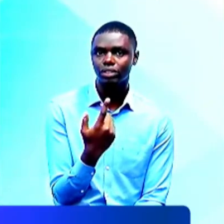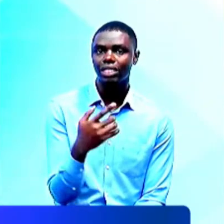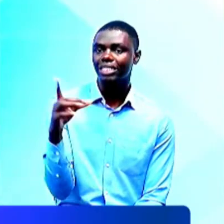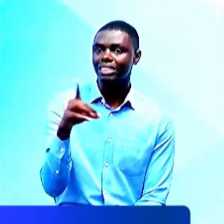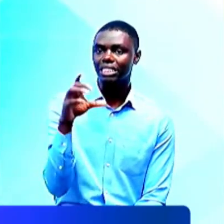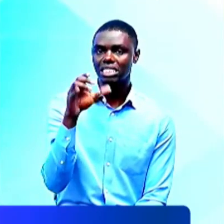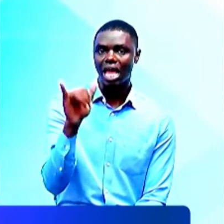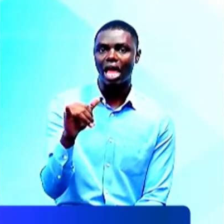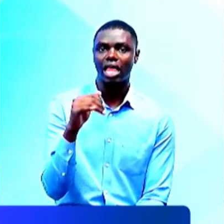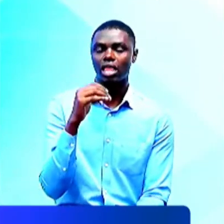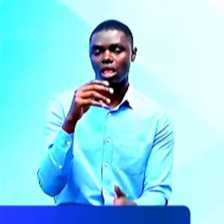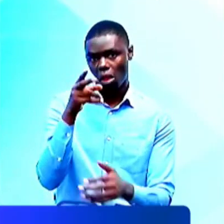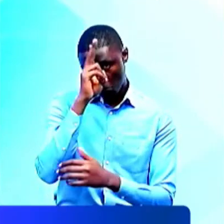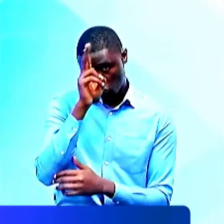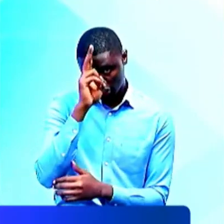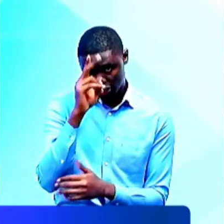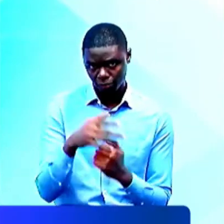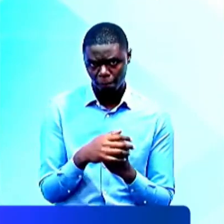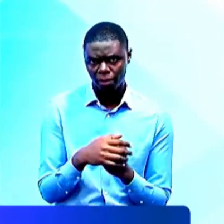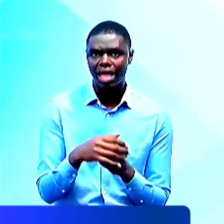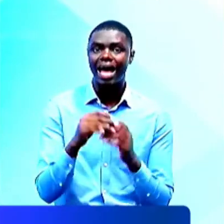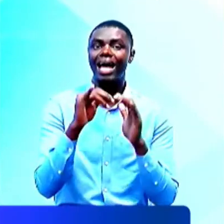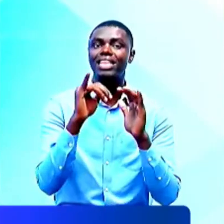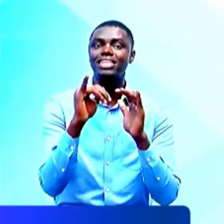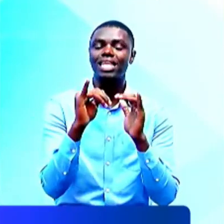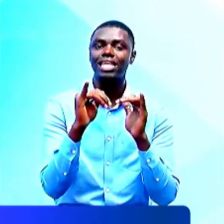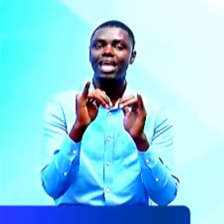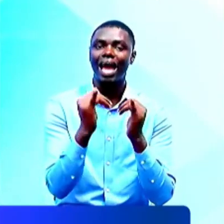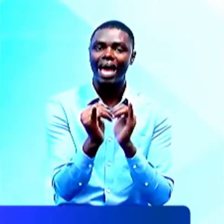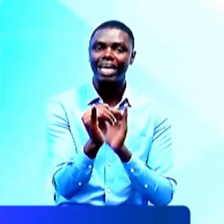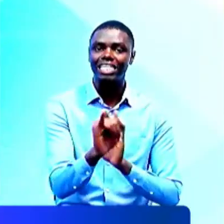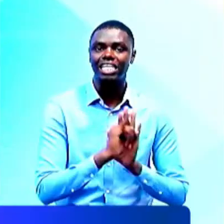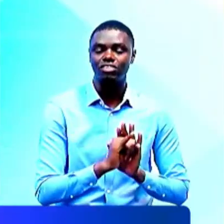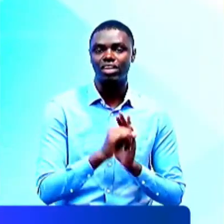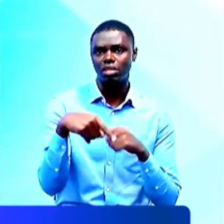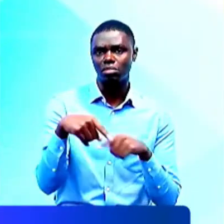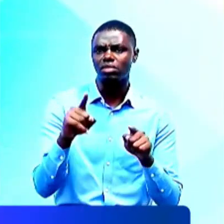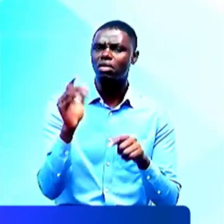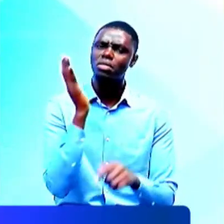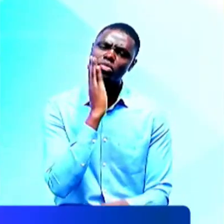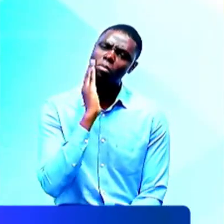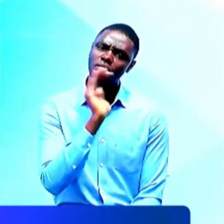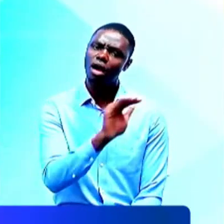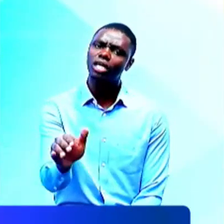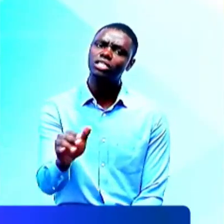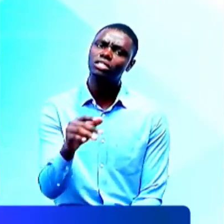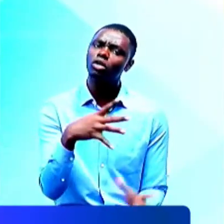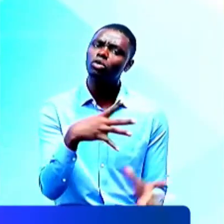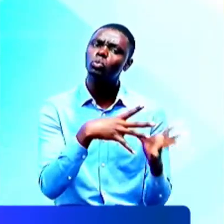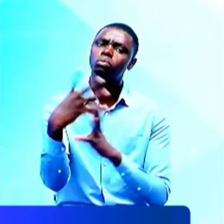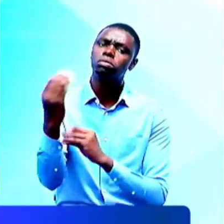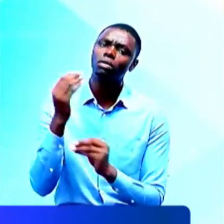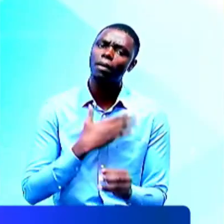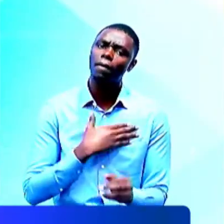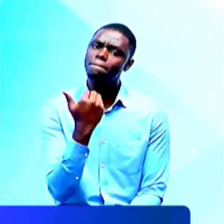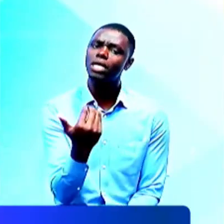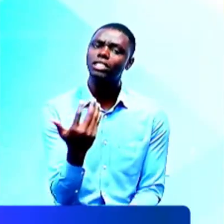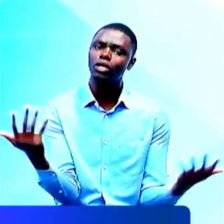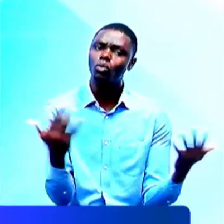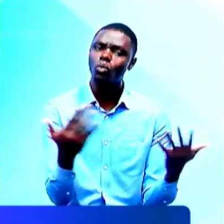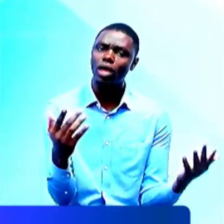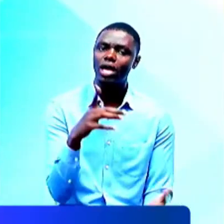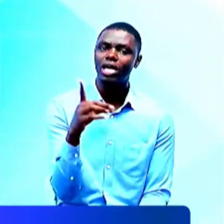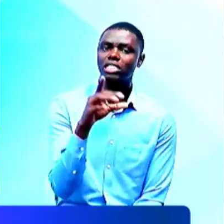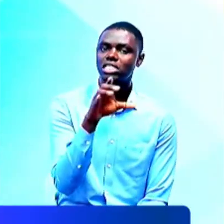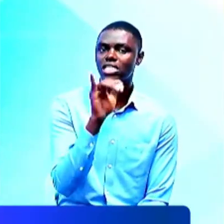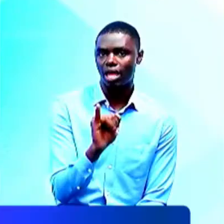DCI officers, and they identified themselves. And the mother asked them, "Where are you taking my child?" DCI that is, from